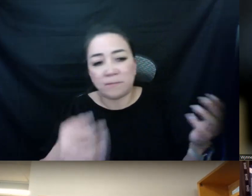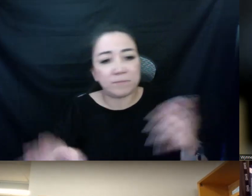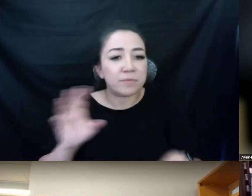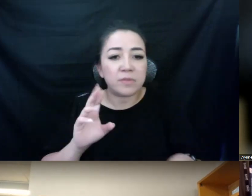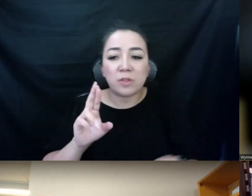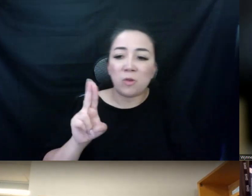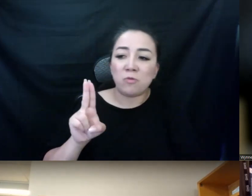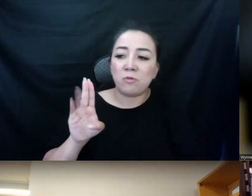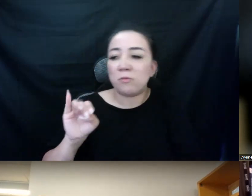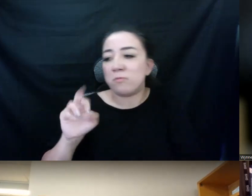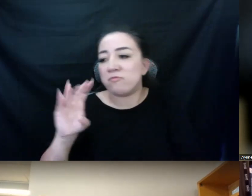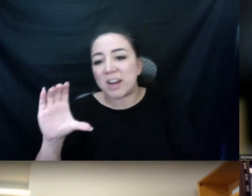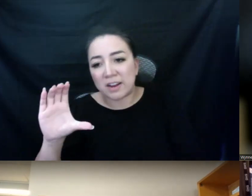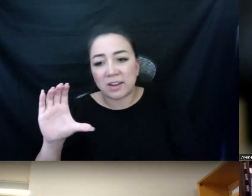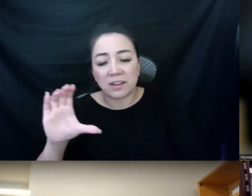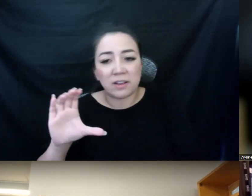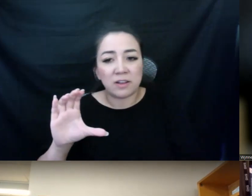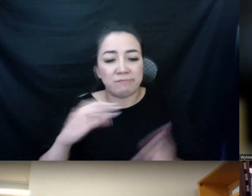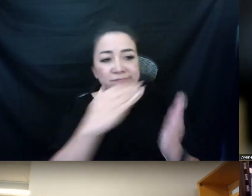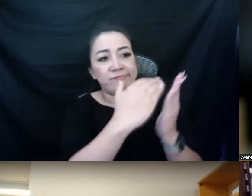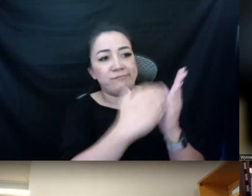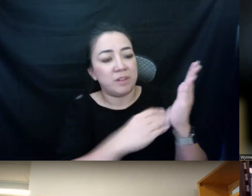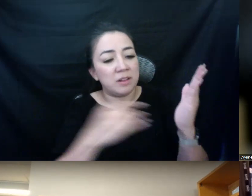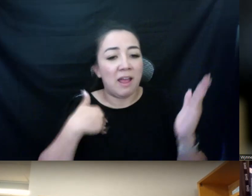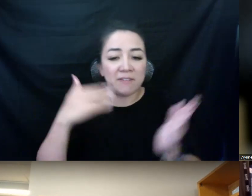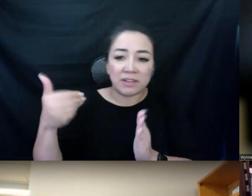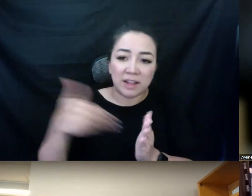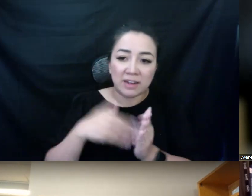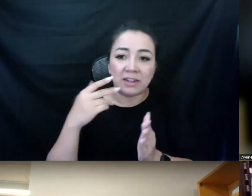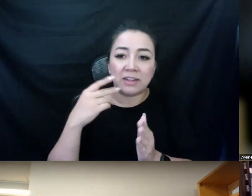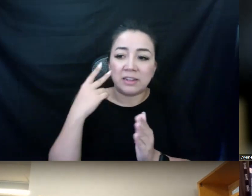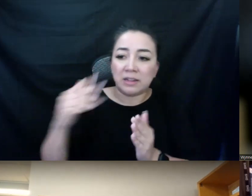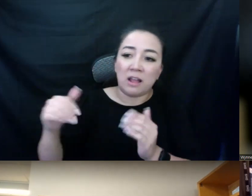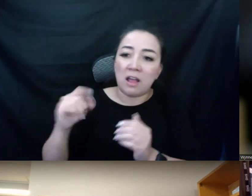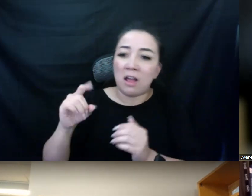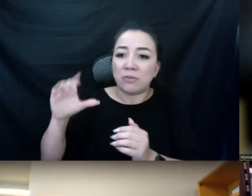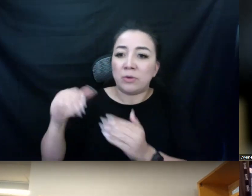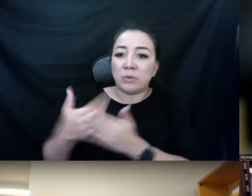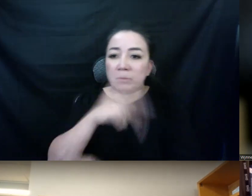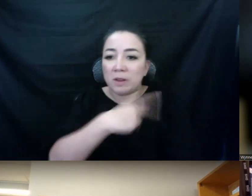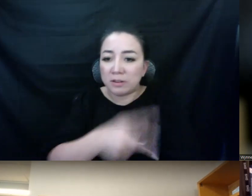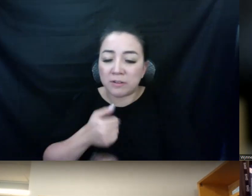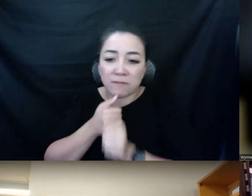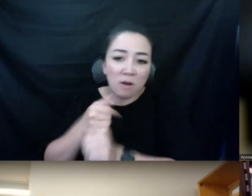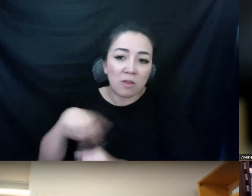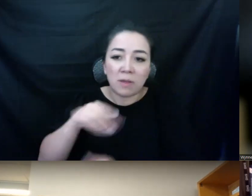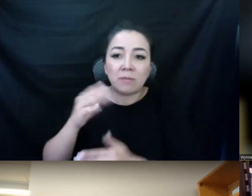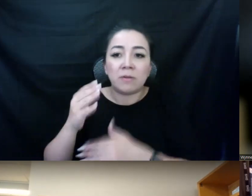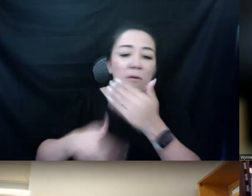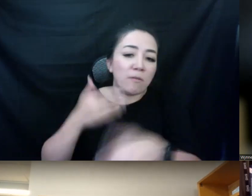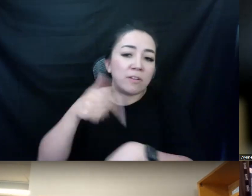rubric, you know, you to have a center that sees 100 new patients and follows some of them over